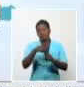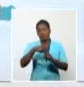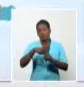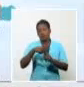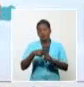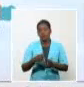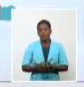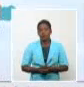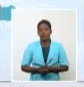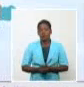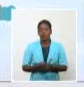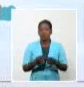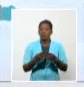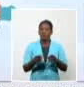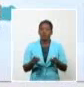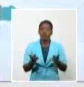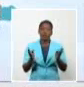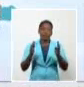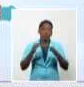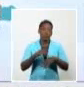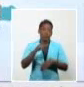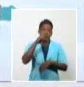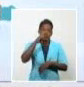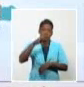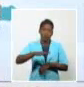1,537 patients diagnosed in our country,